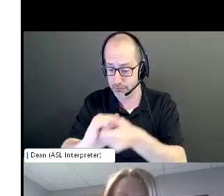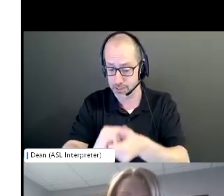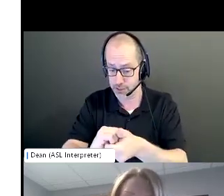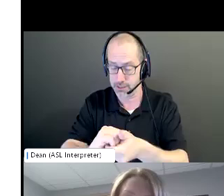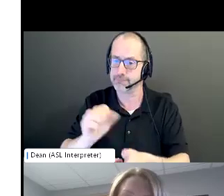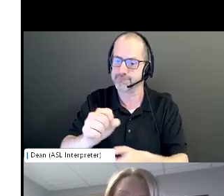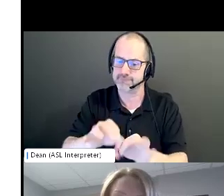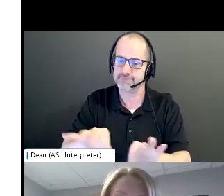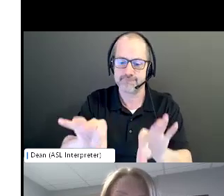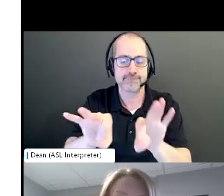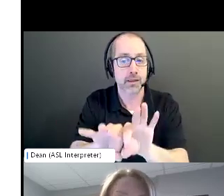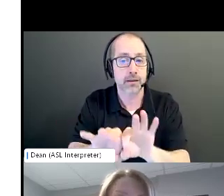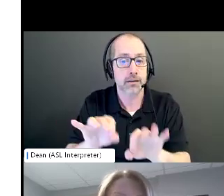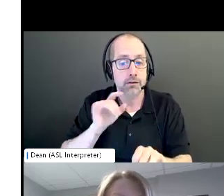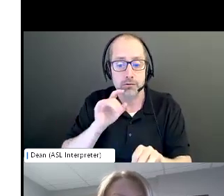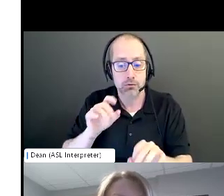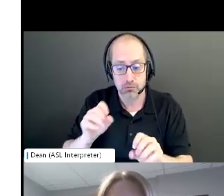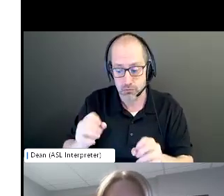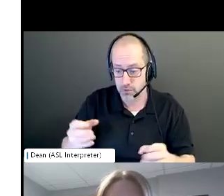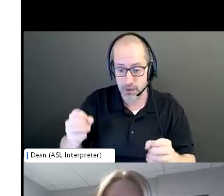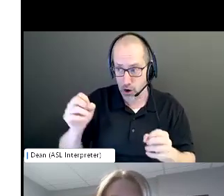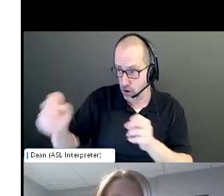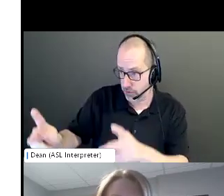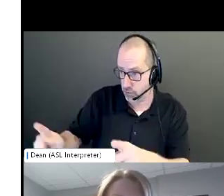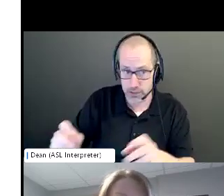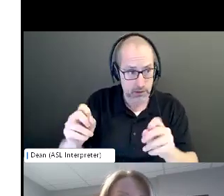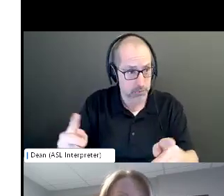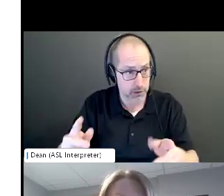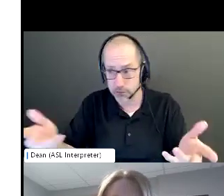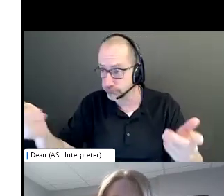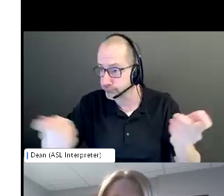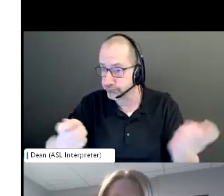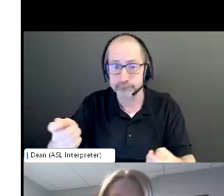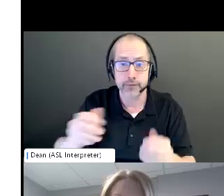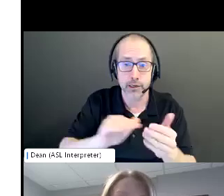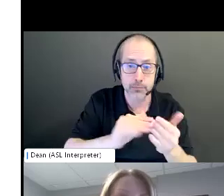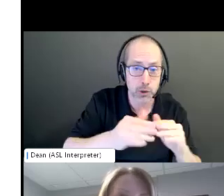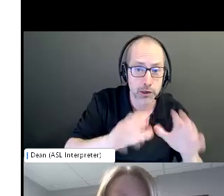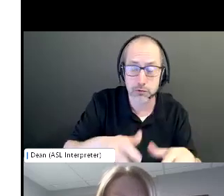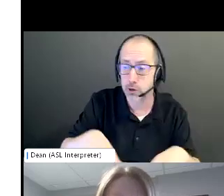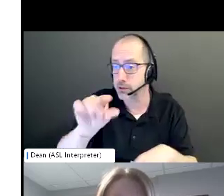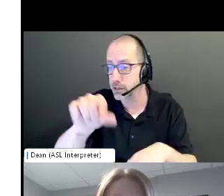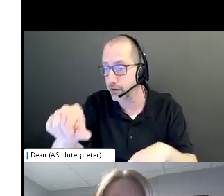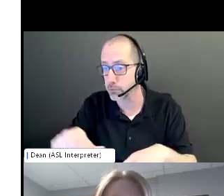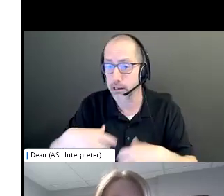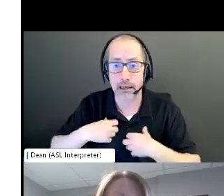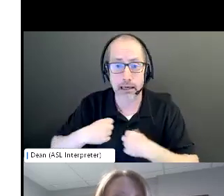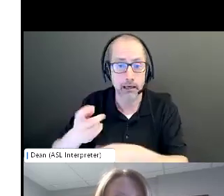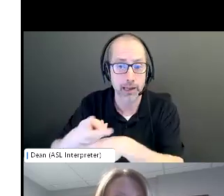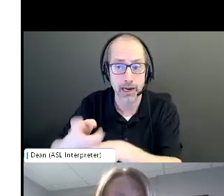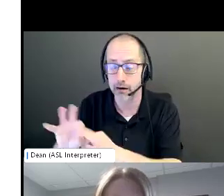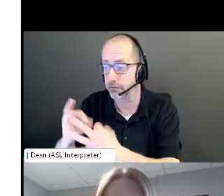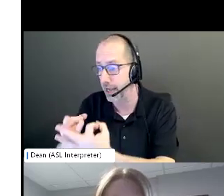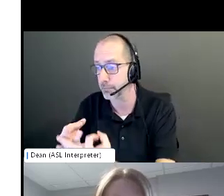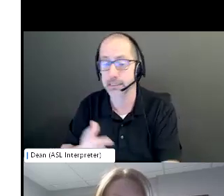it provides opportunities to bring together community groups, government, healthcare, families, provincial and national networks